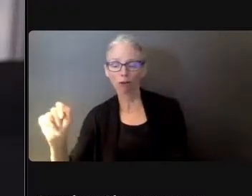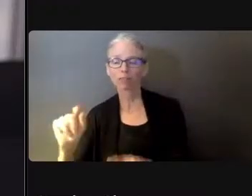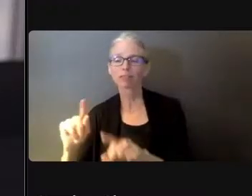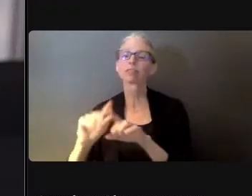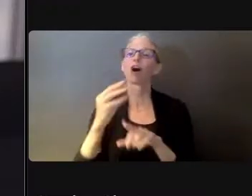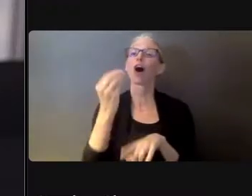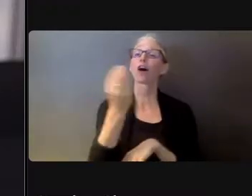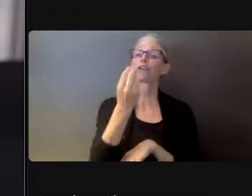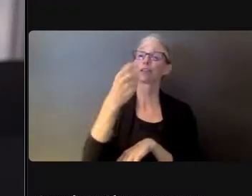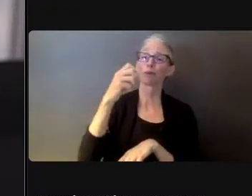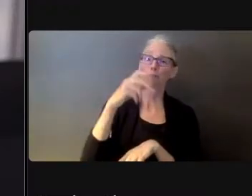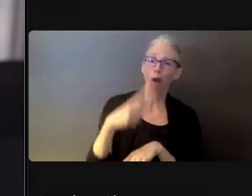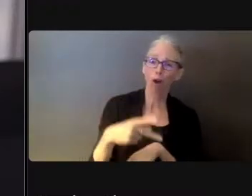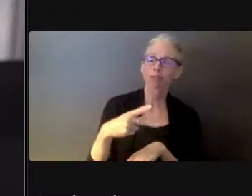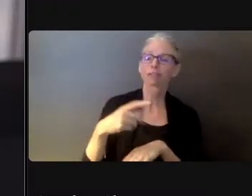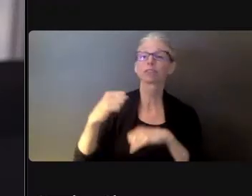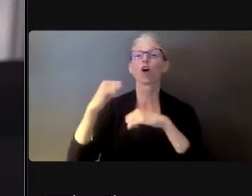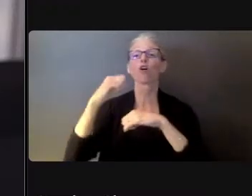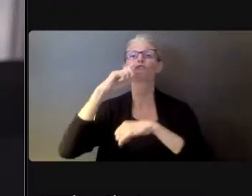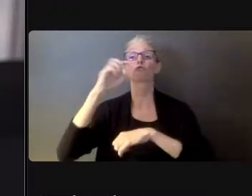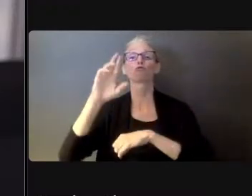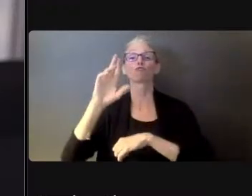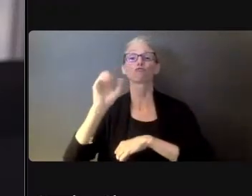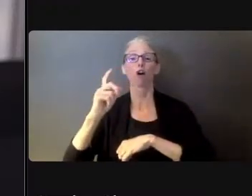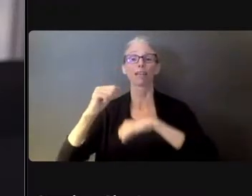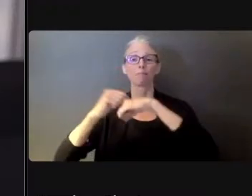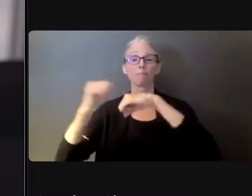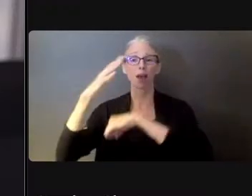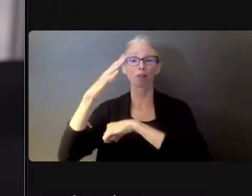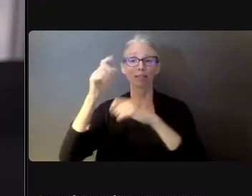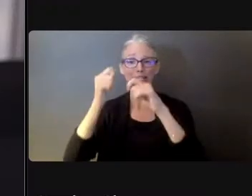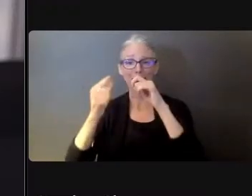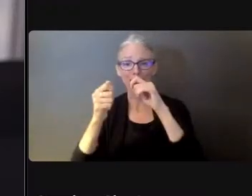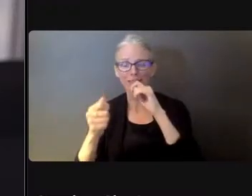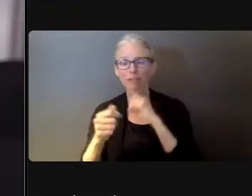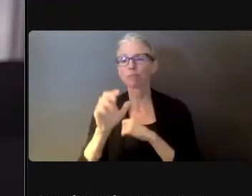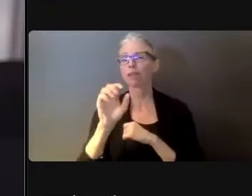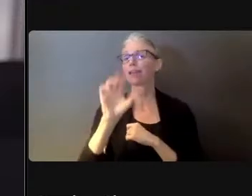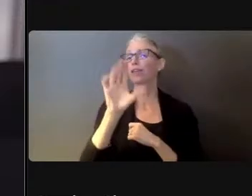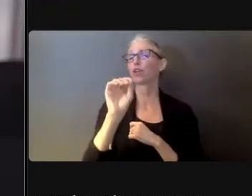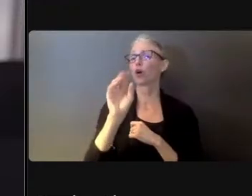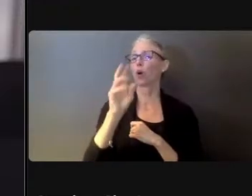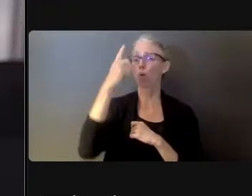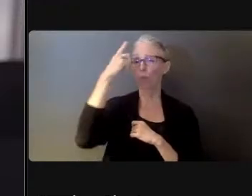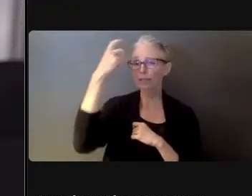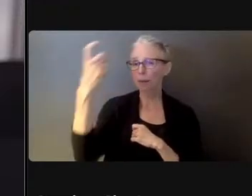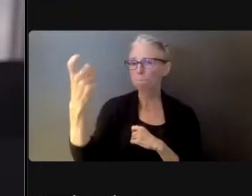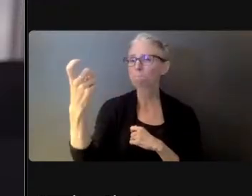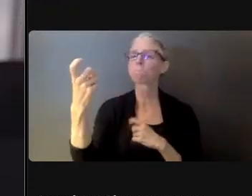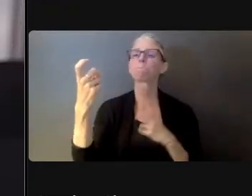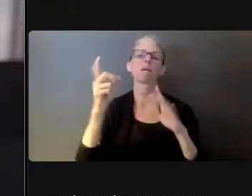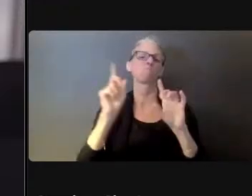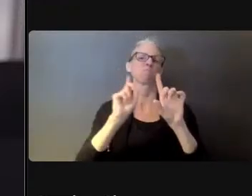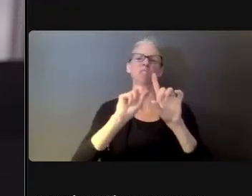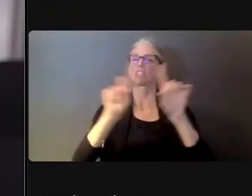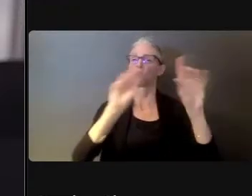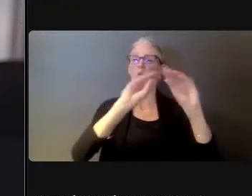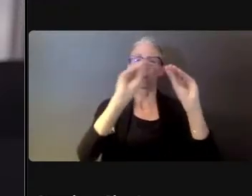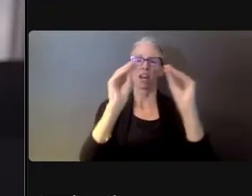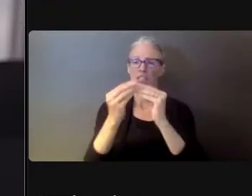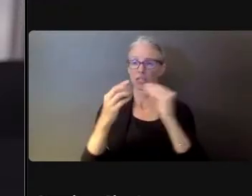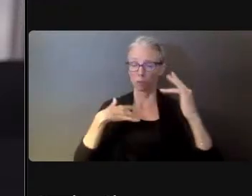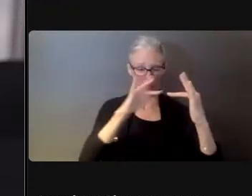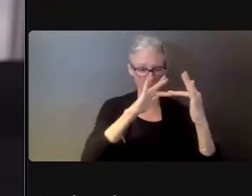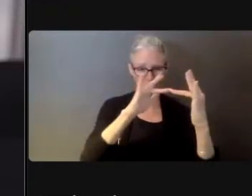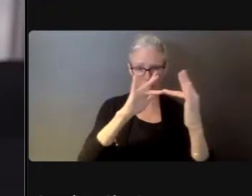Rocky Mountain Adaptive, Eco Wisdom, the Outdoor Council of Canada, and many other organizations. As I